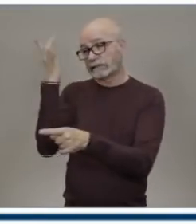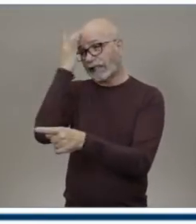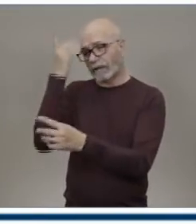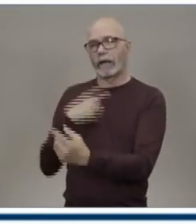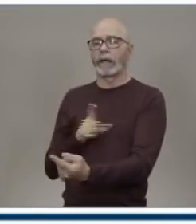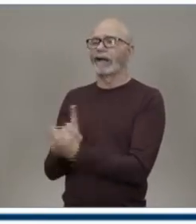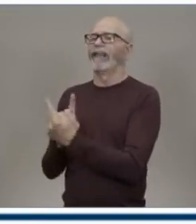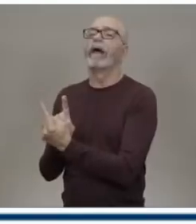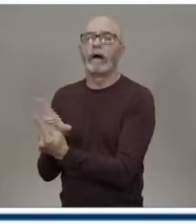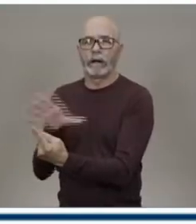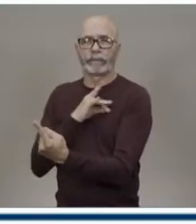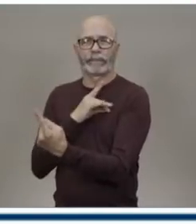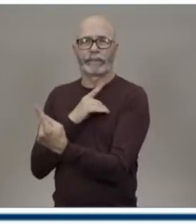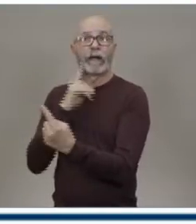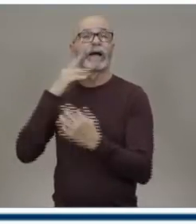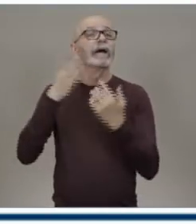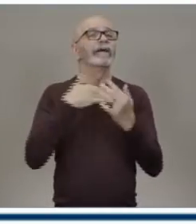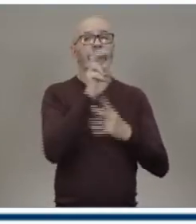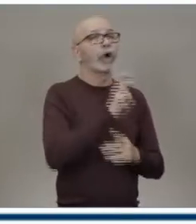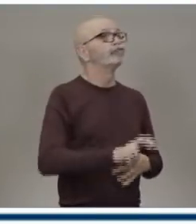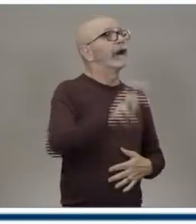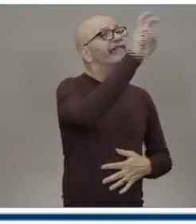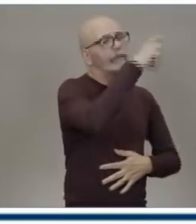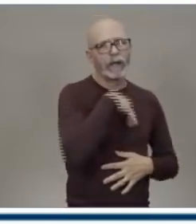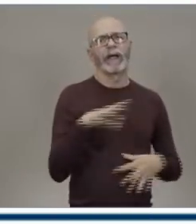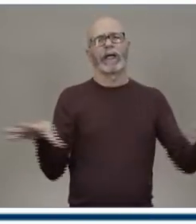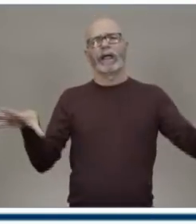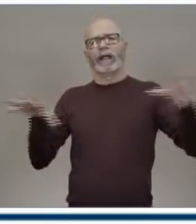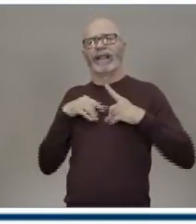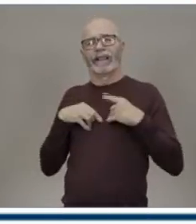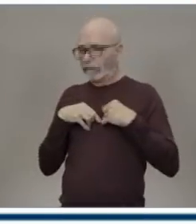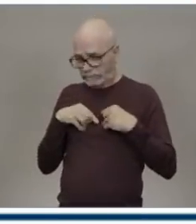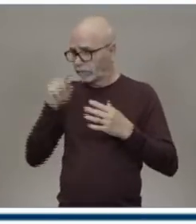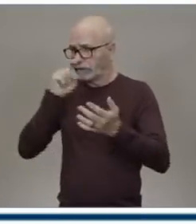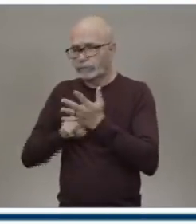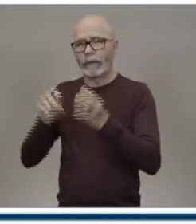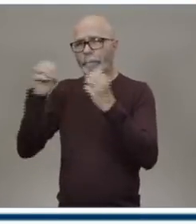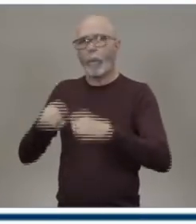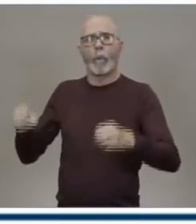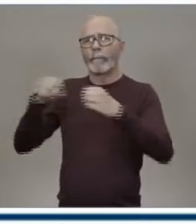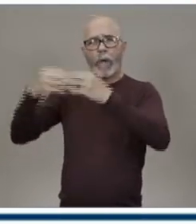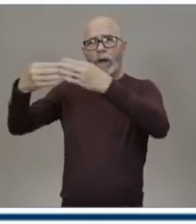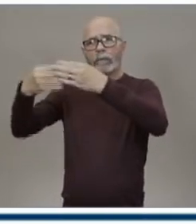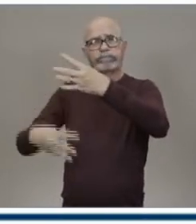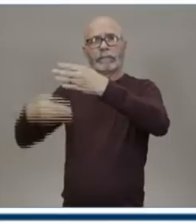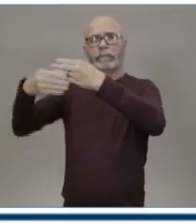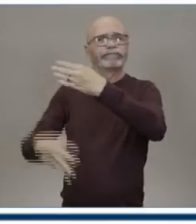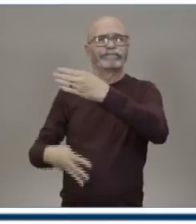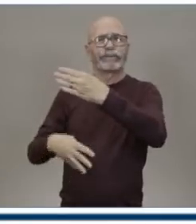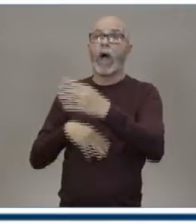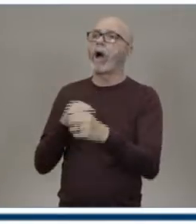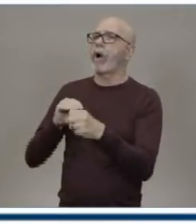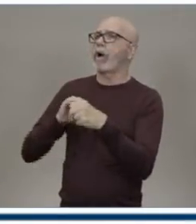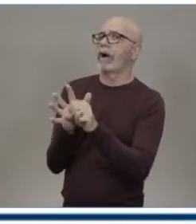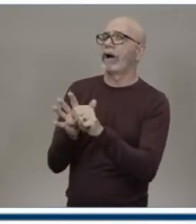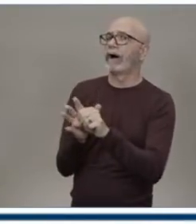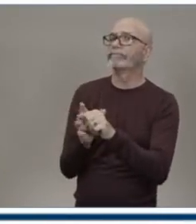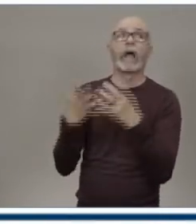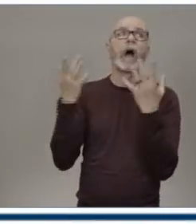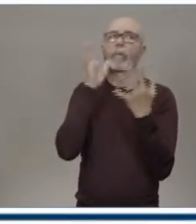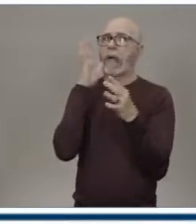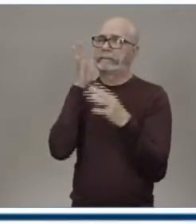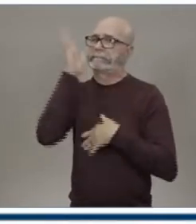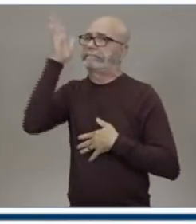getting a long list of potential COVID advisories, and it doesn't. We've had in place the rule